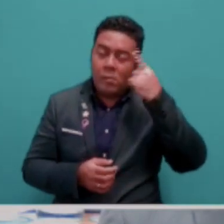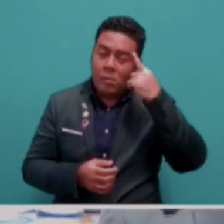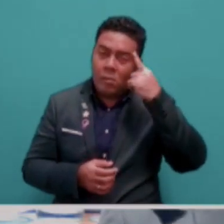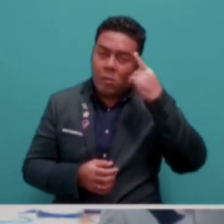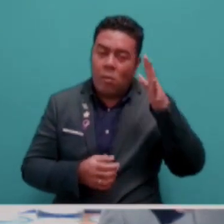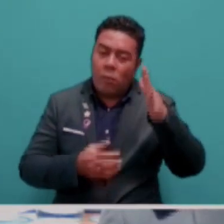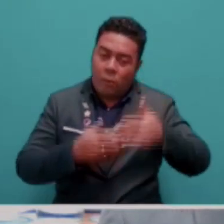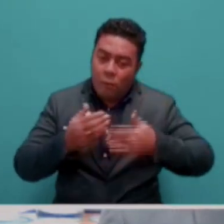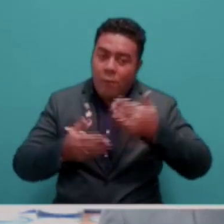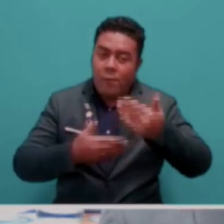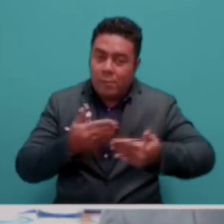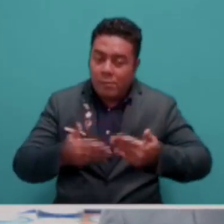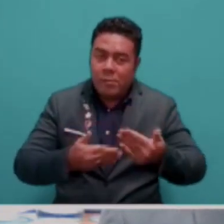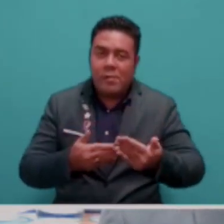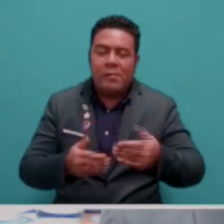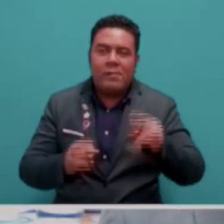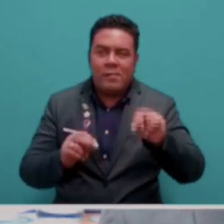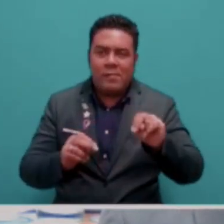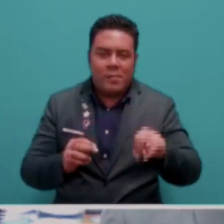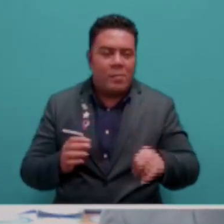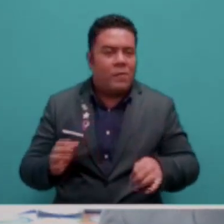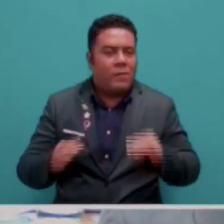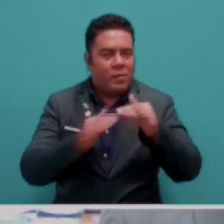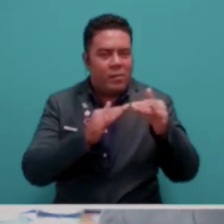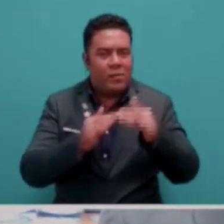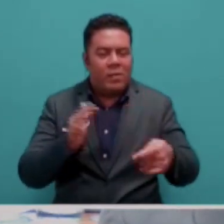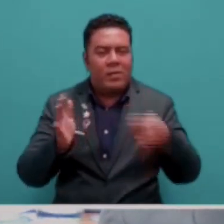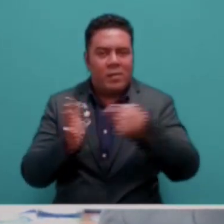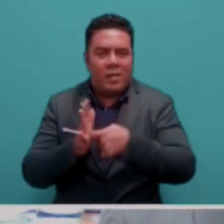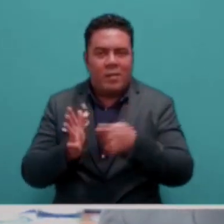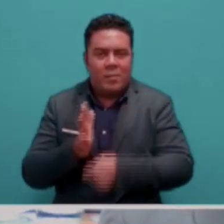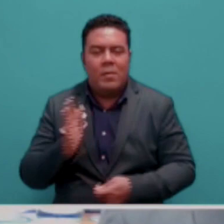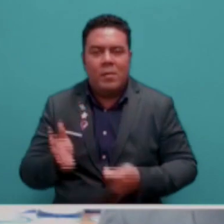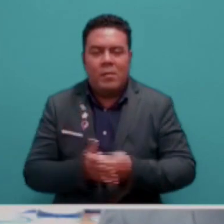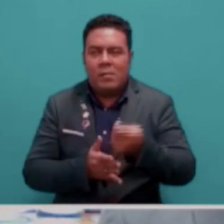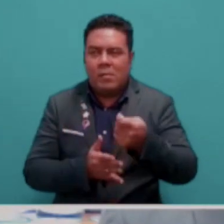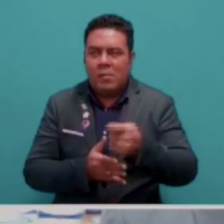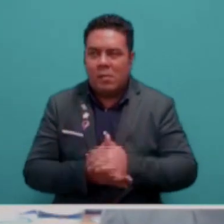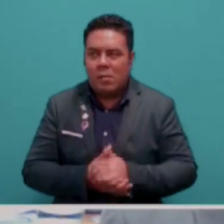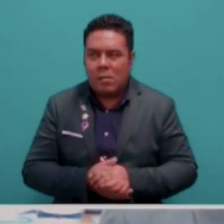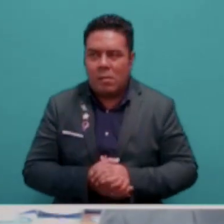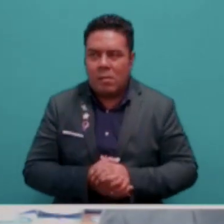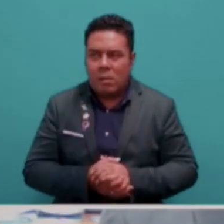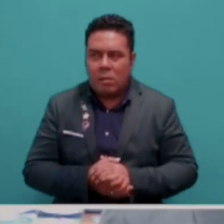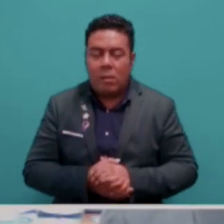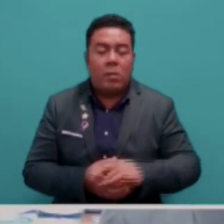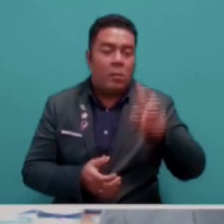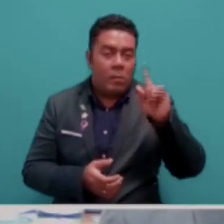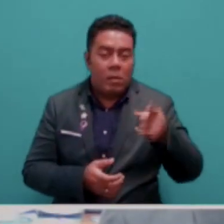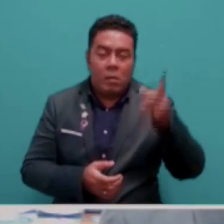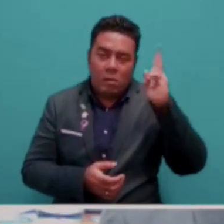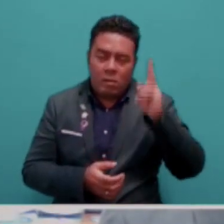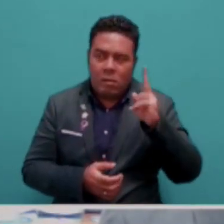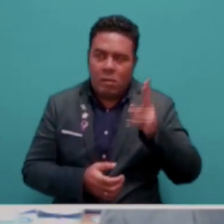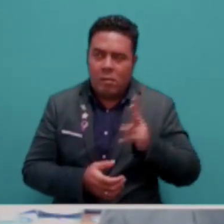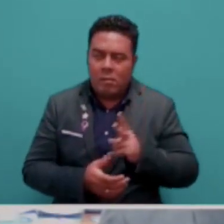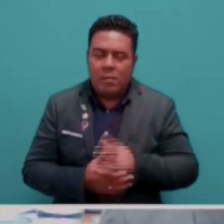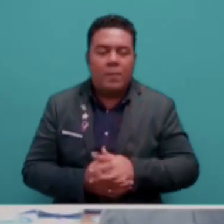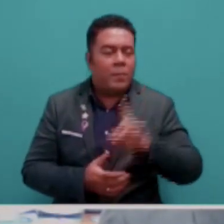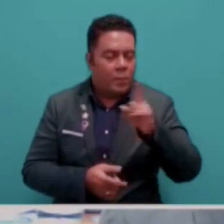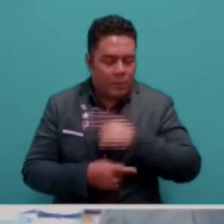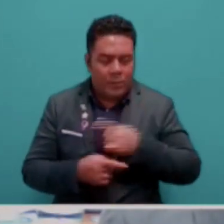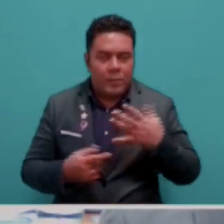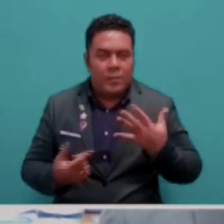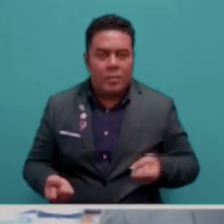to the taxpayer. We are considerate of that, Mr. Speaker, sir. But again, we have